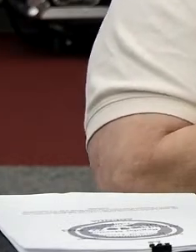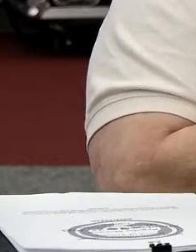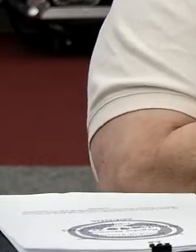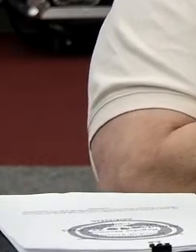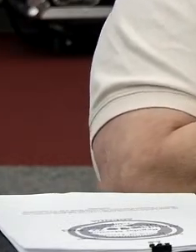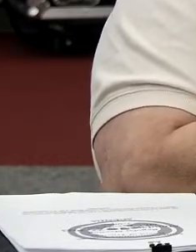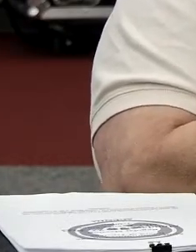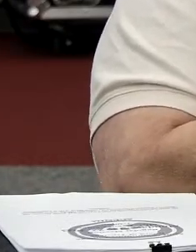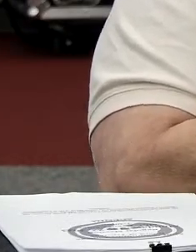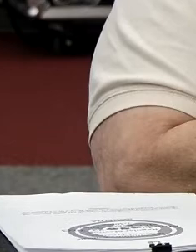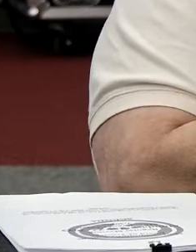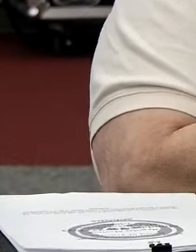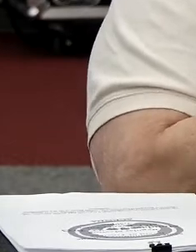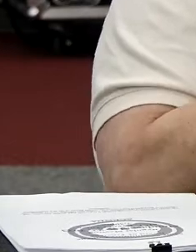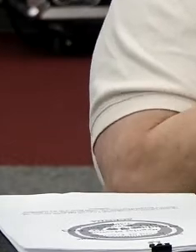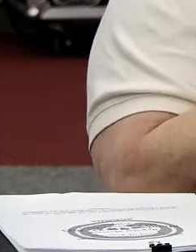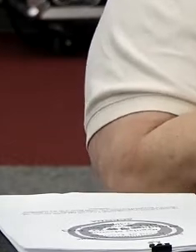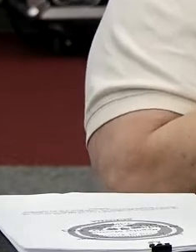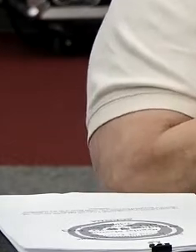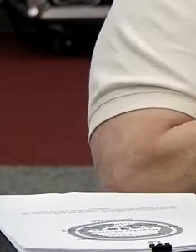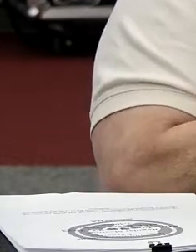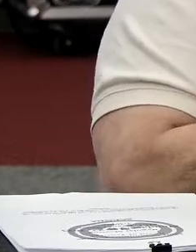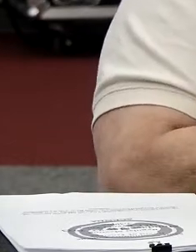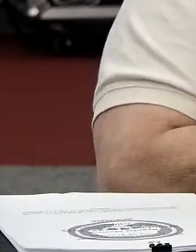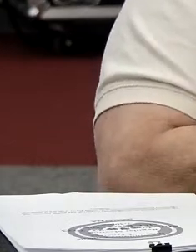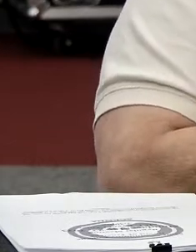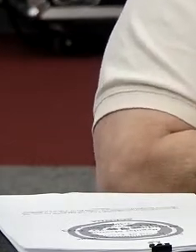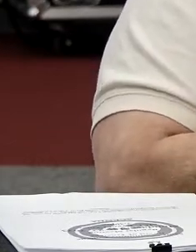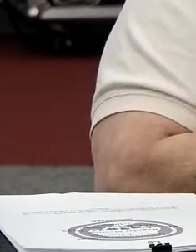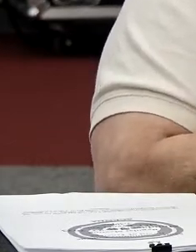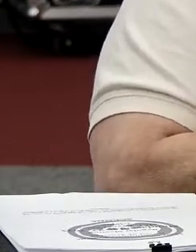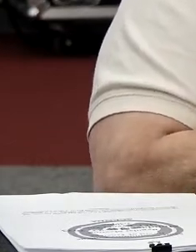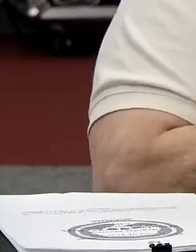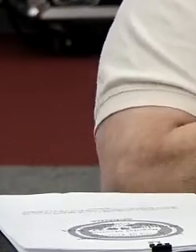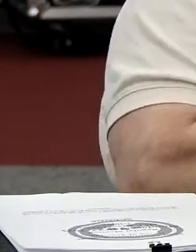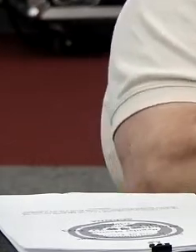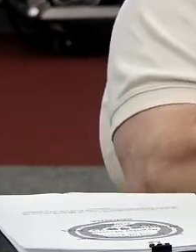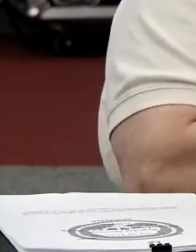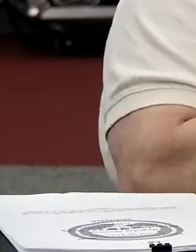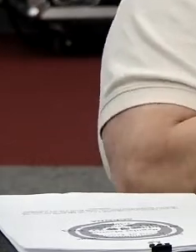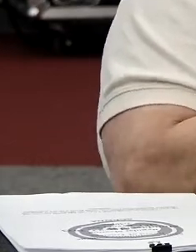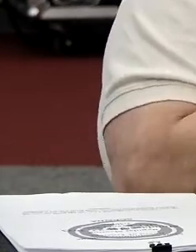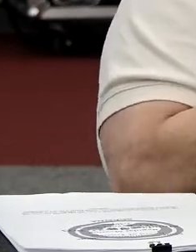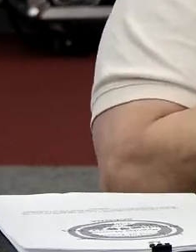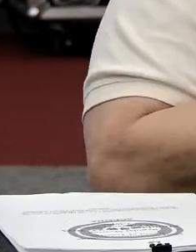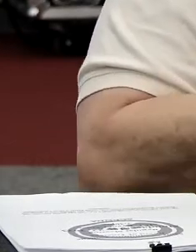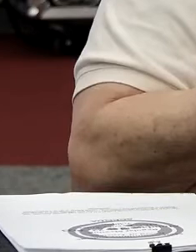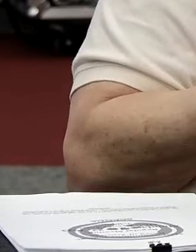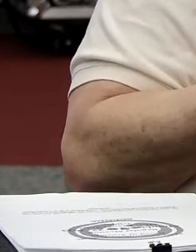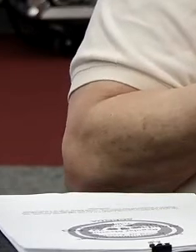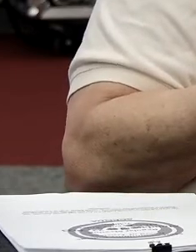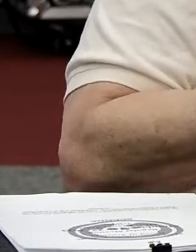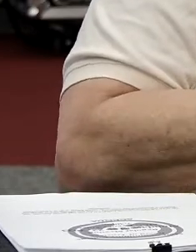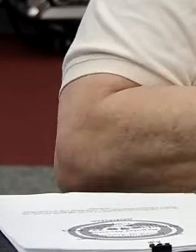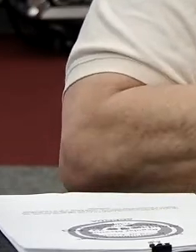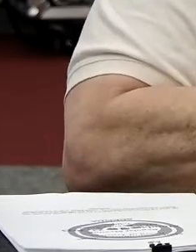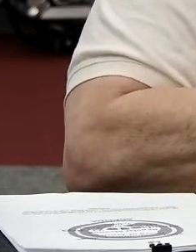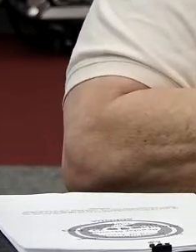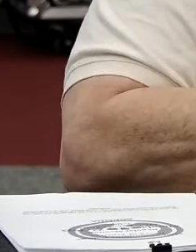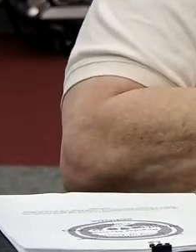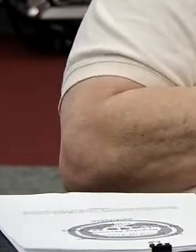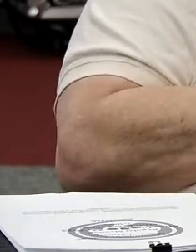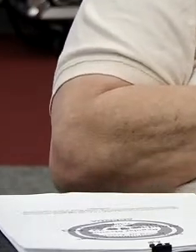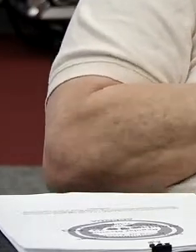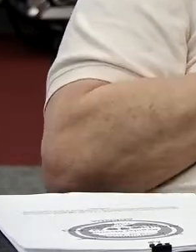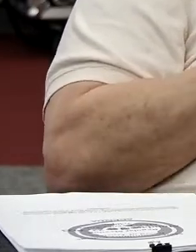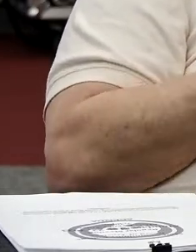do they still have do they have a retainer with them? And then the second question is one of distribution,